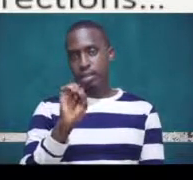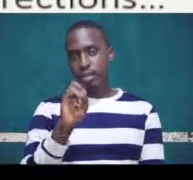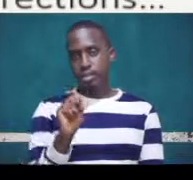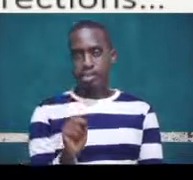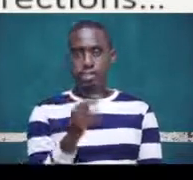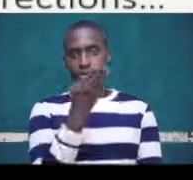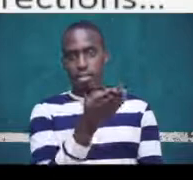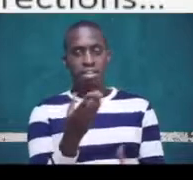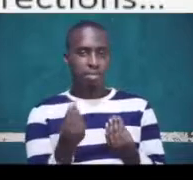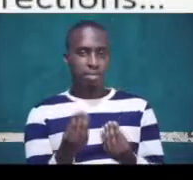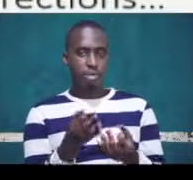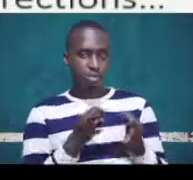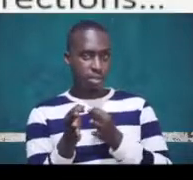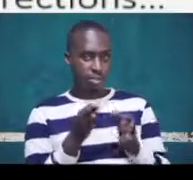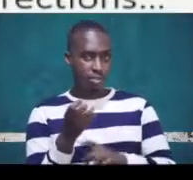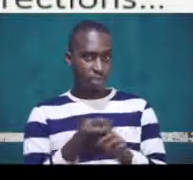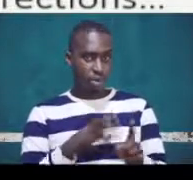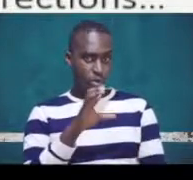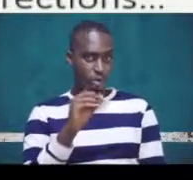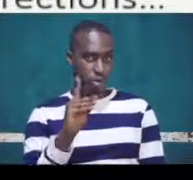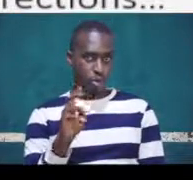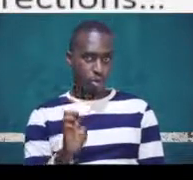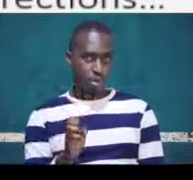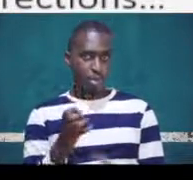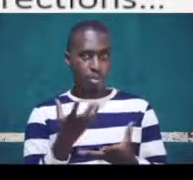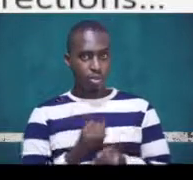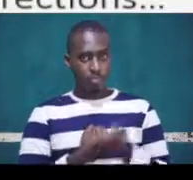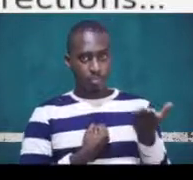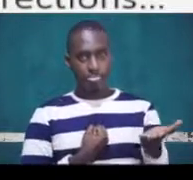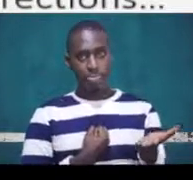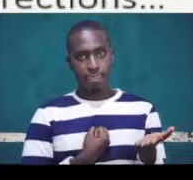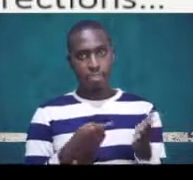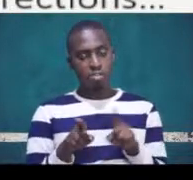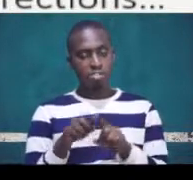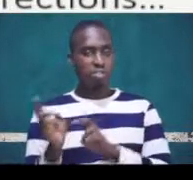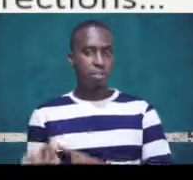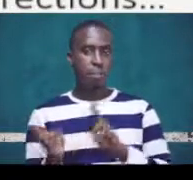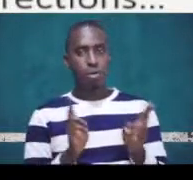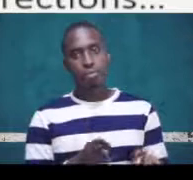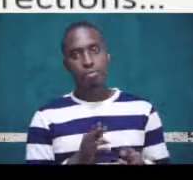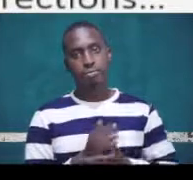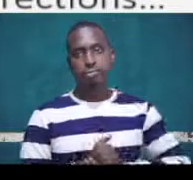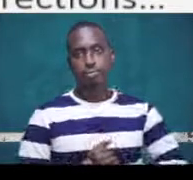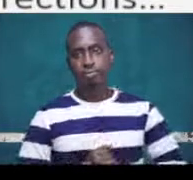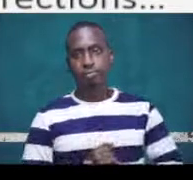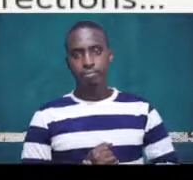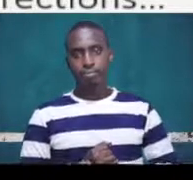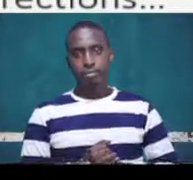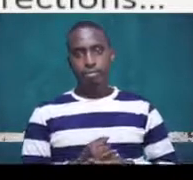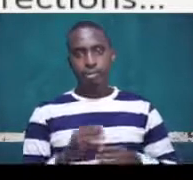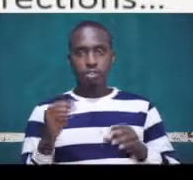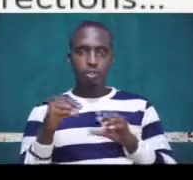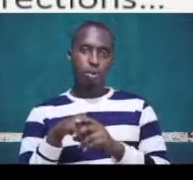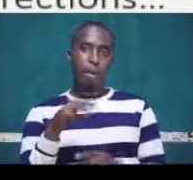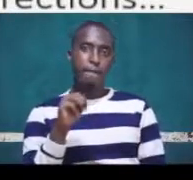This simply means from the codes we used to have on these air cards, which are normal to